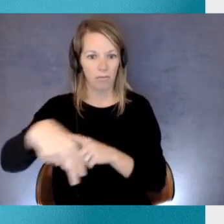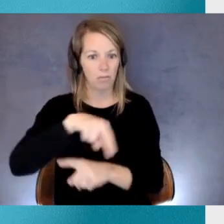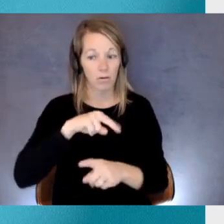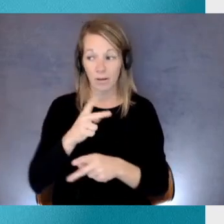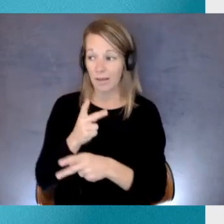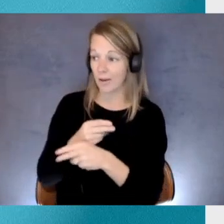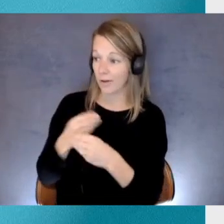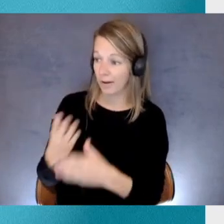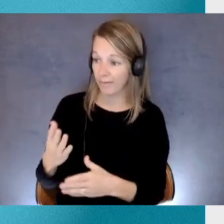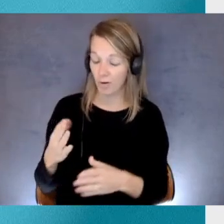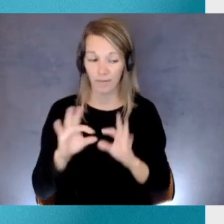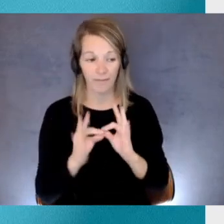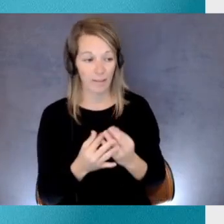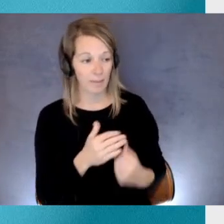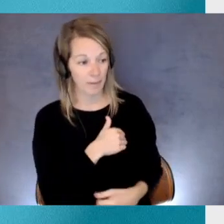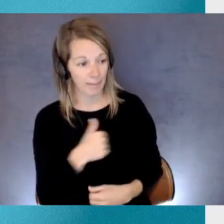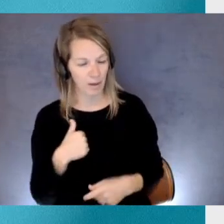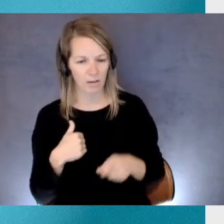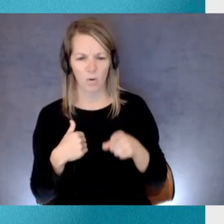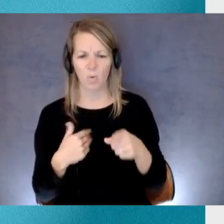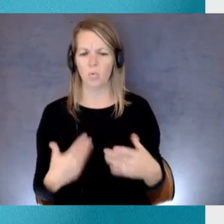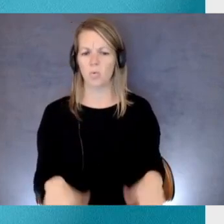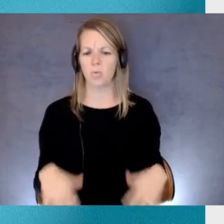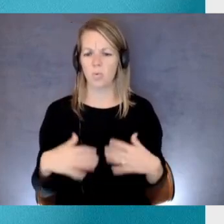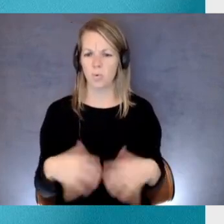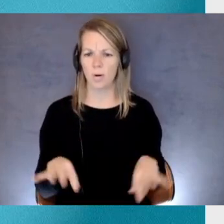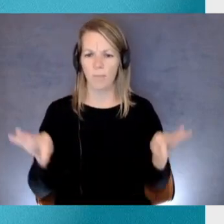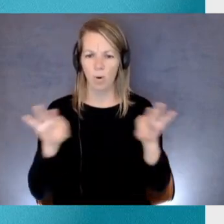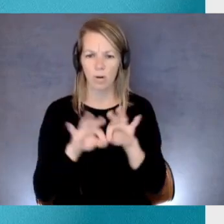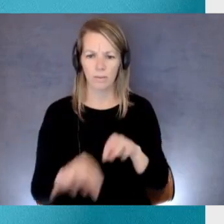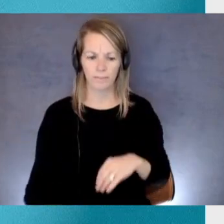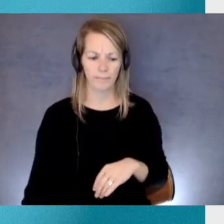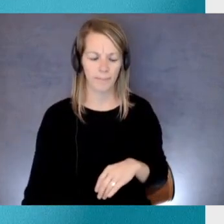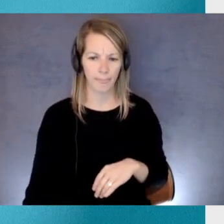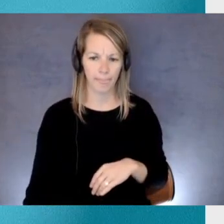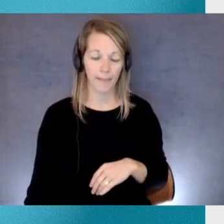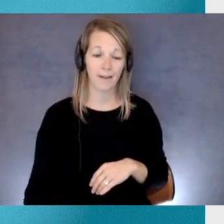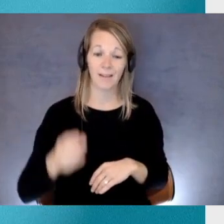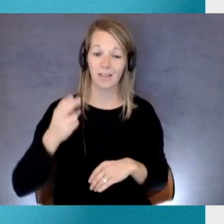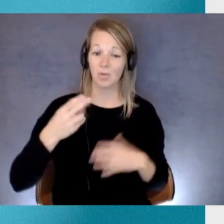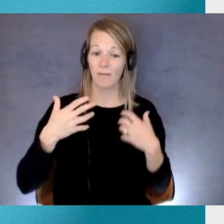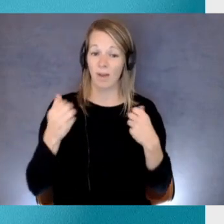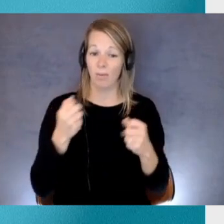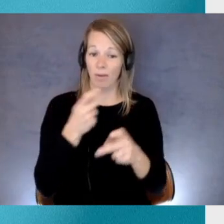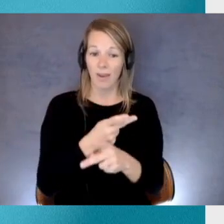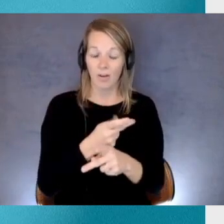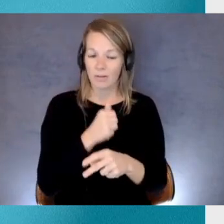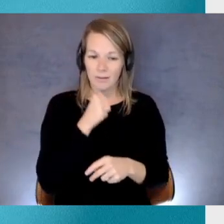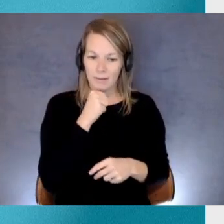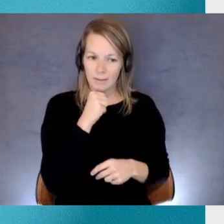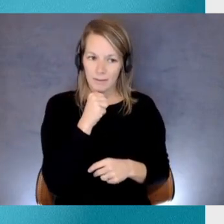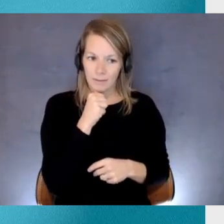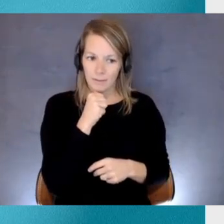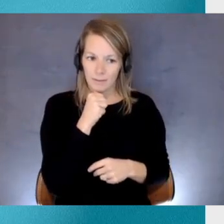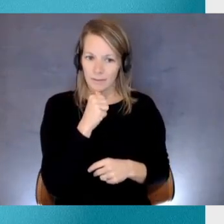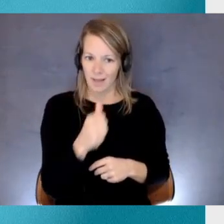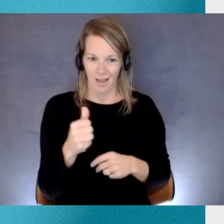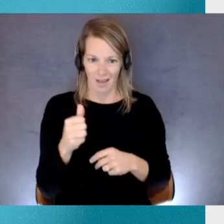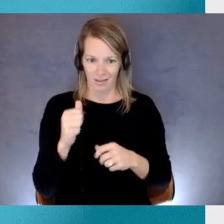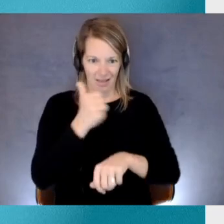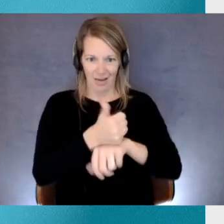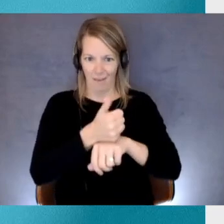family member, this is critically important. And unfortunately, though, the history of healthcare is not really oriented this way,